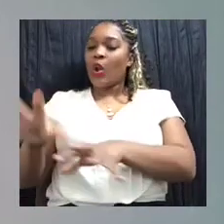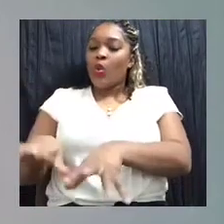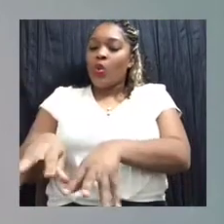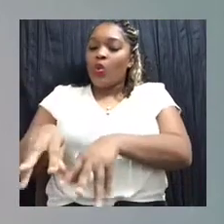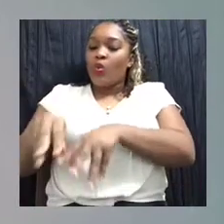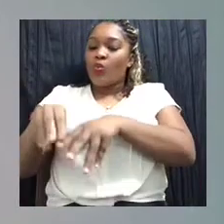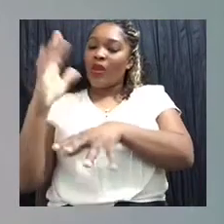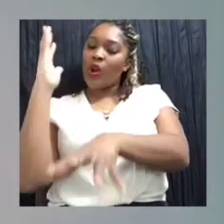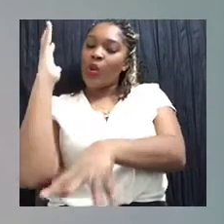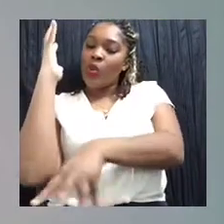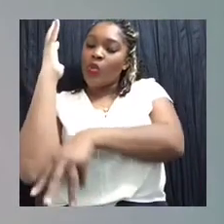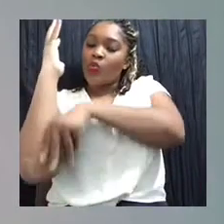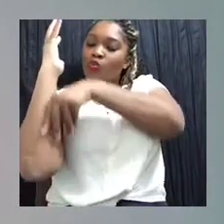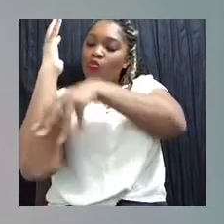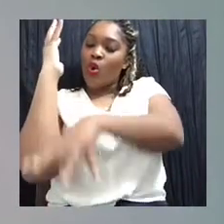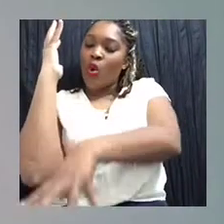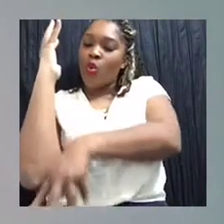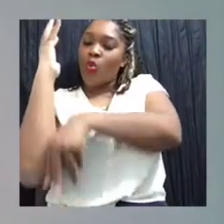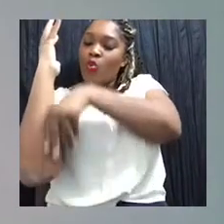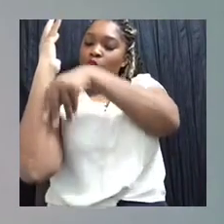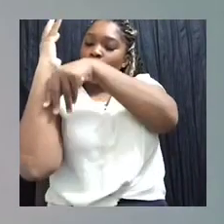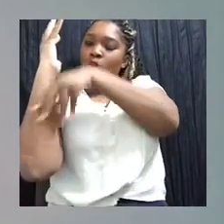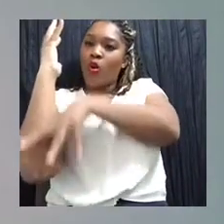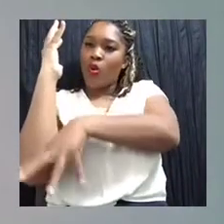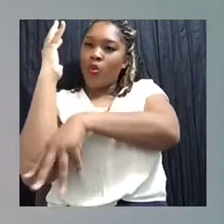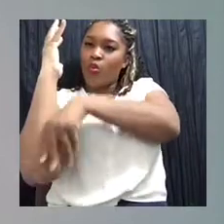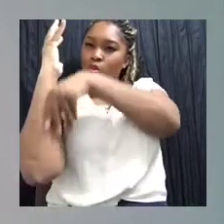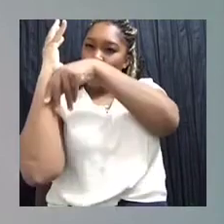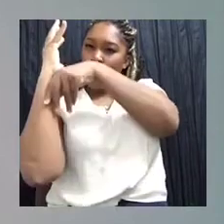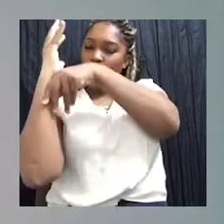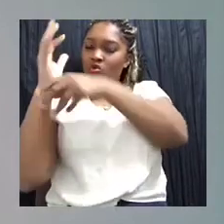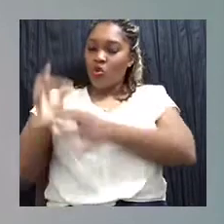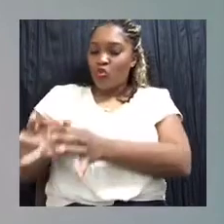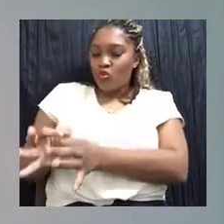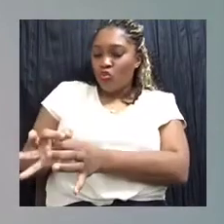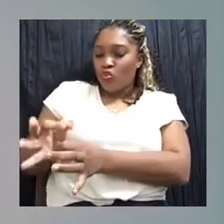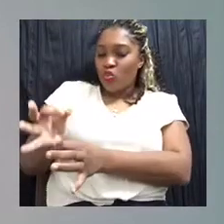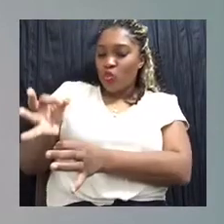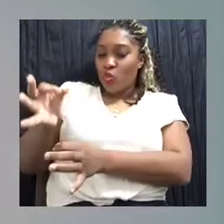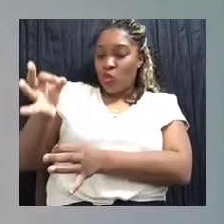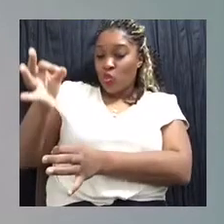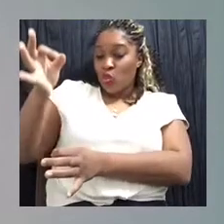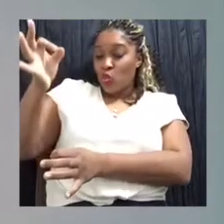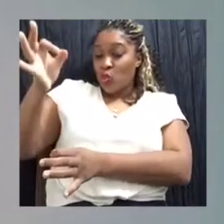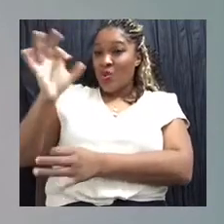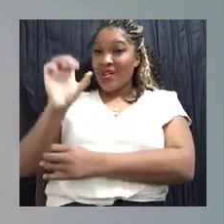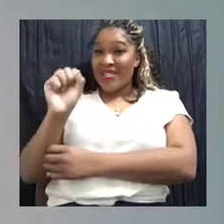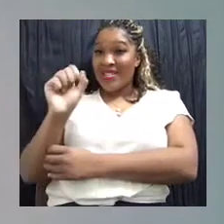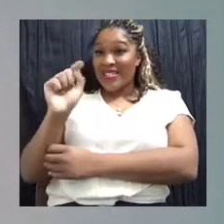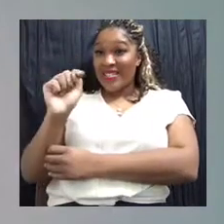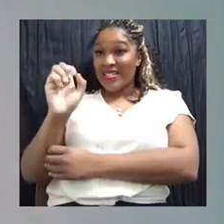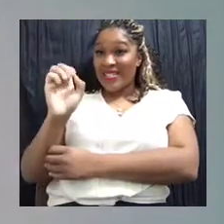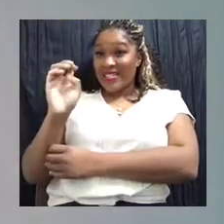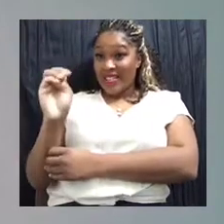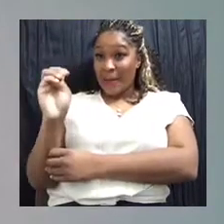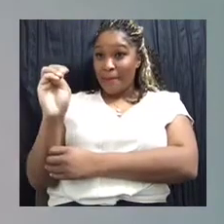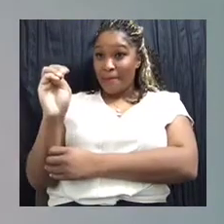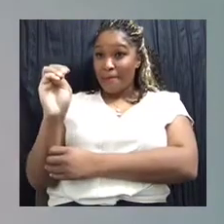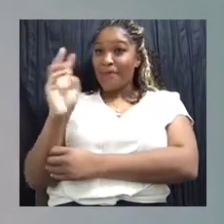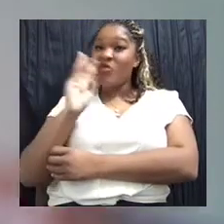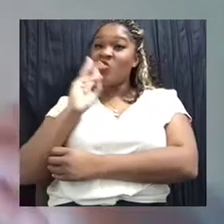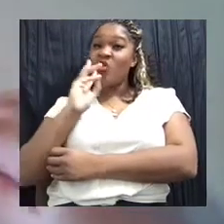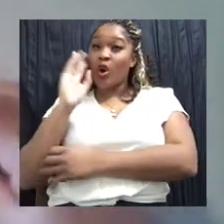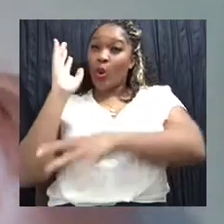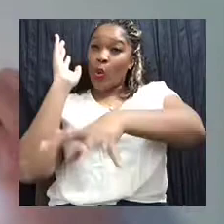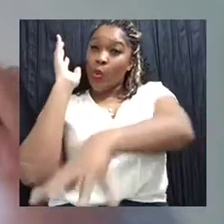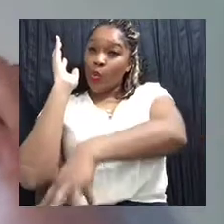plant pulls the water up through tiny tubes through the stem